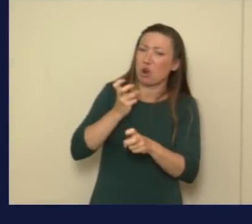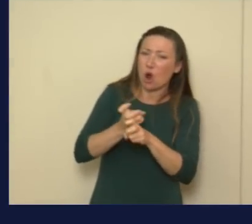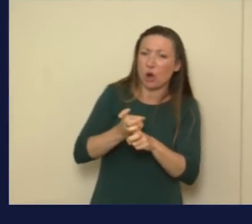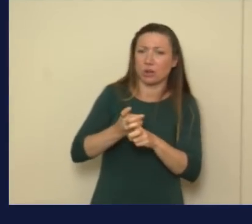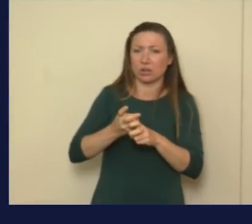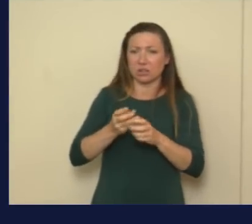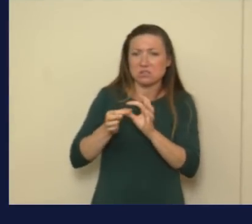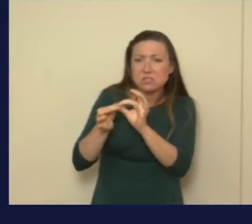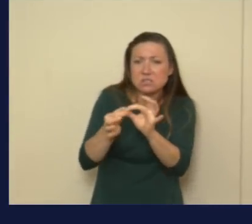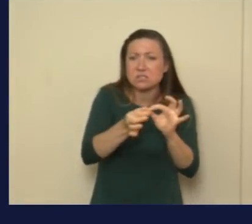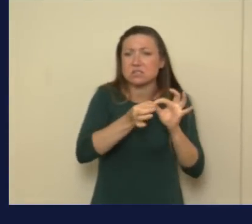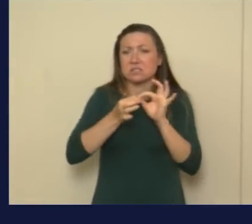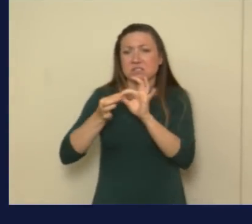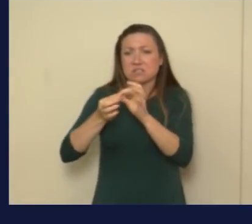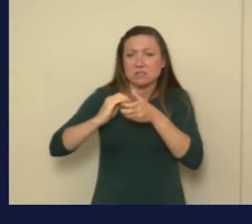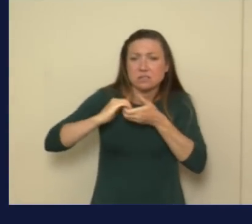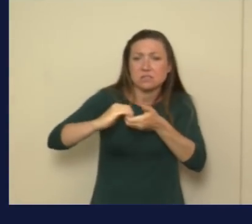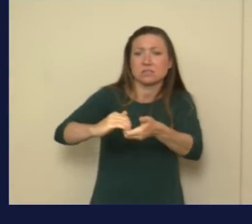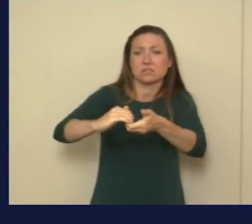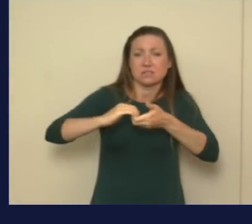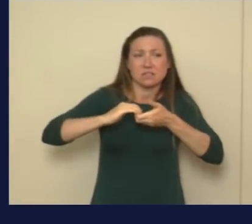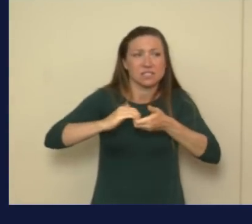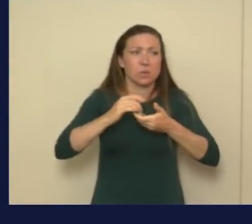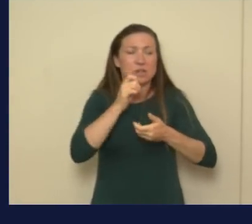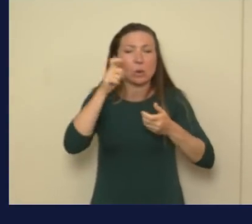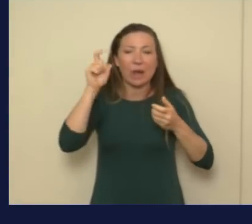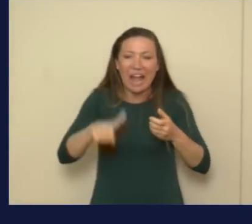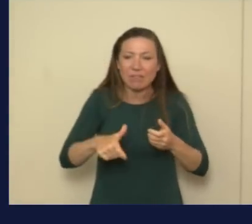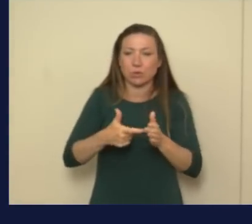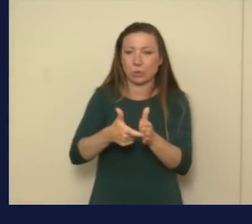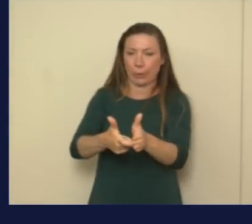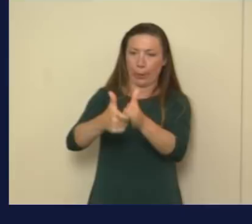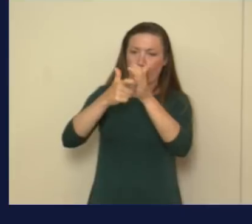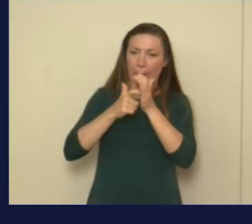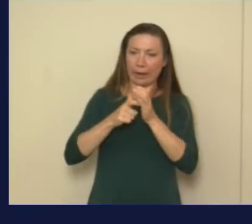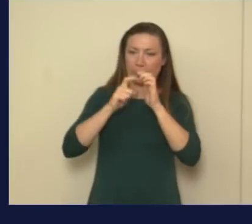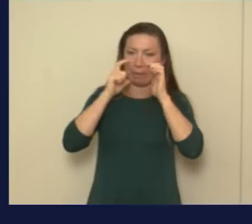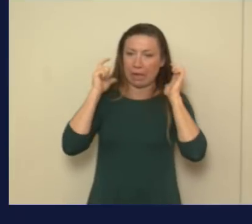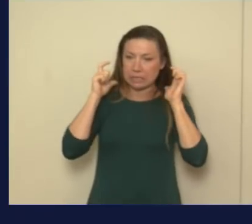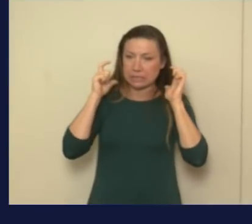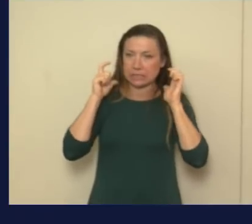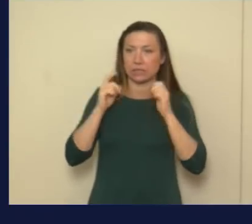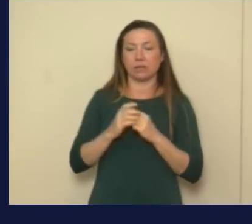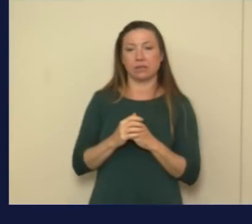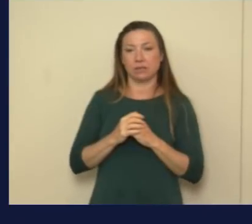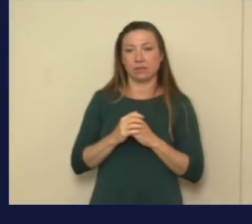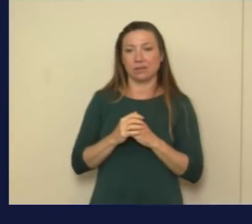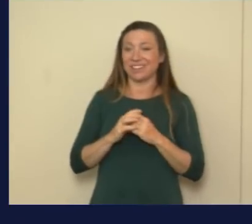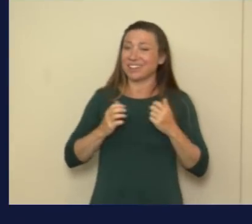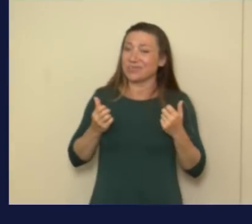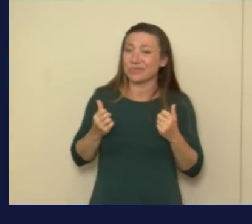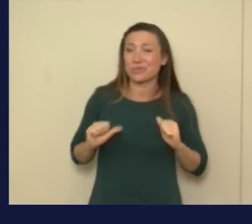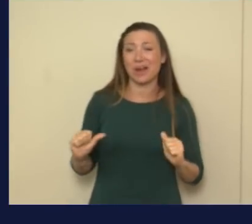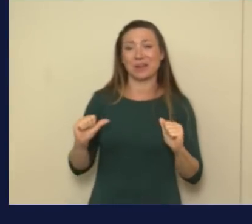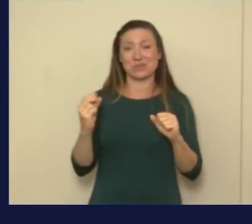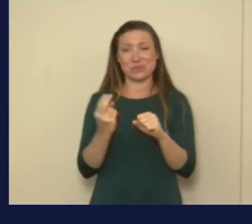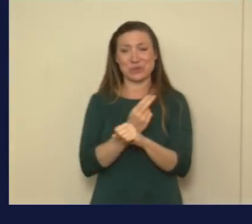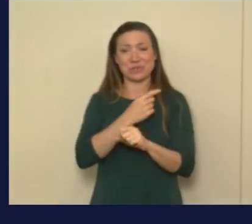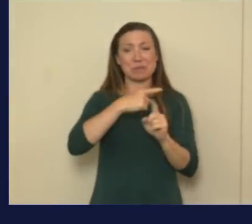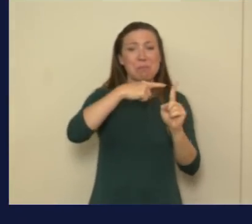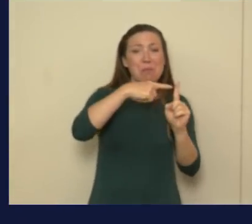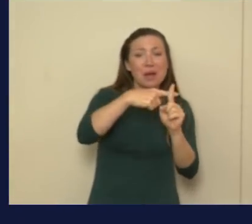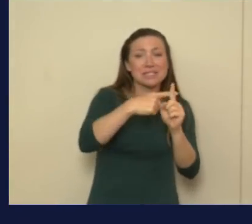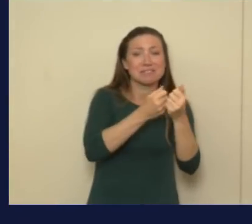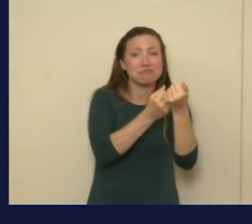to mandatory masks to start with, and to secondly, to just use positive reinforcement by our